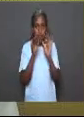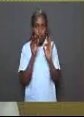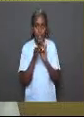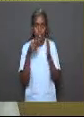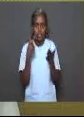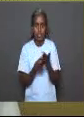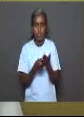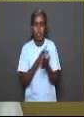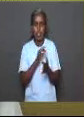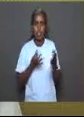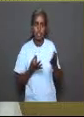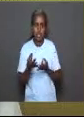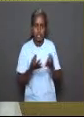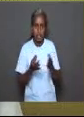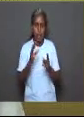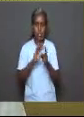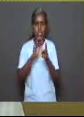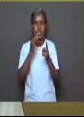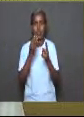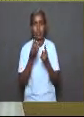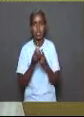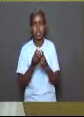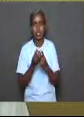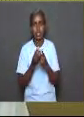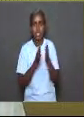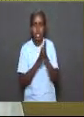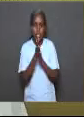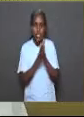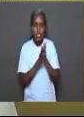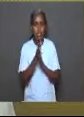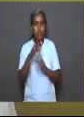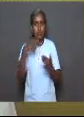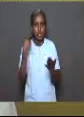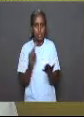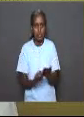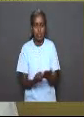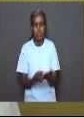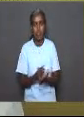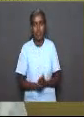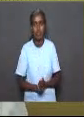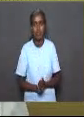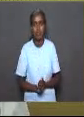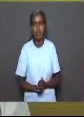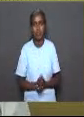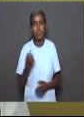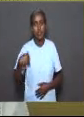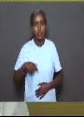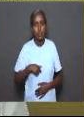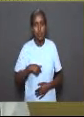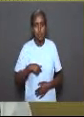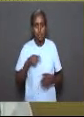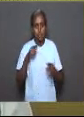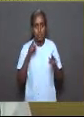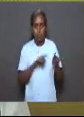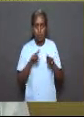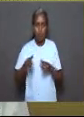and describe the conditions that they need to exist. We will also learn